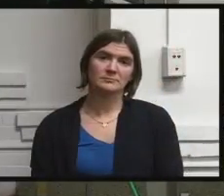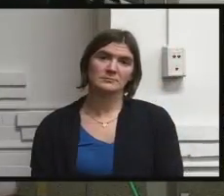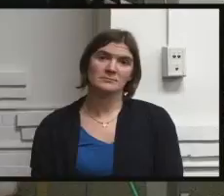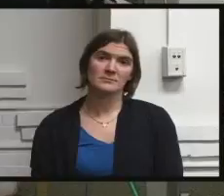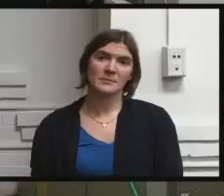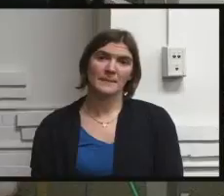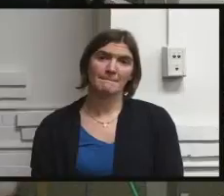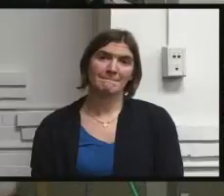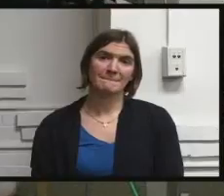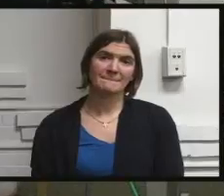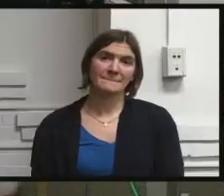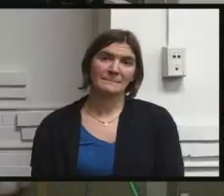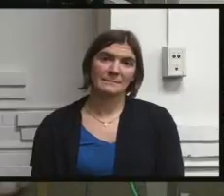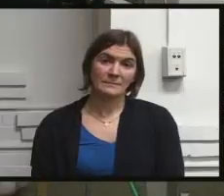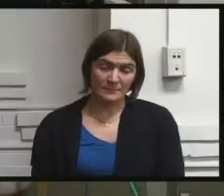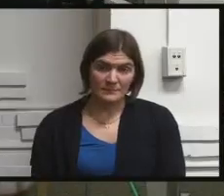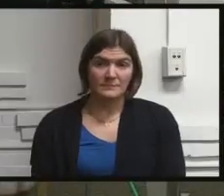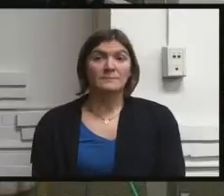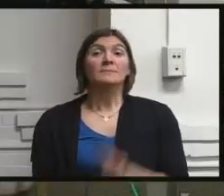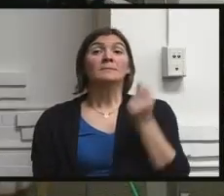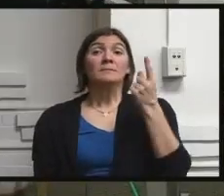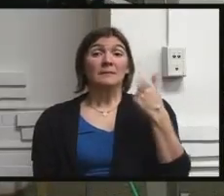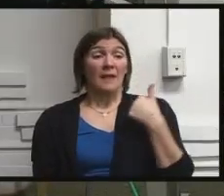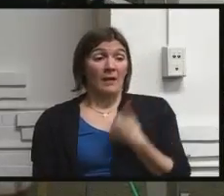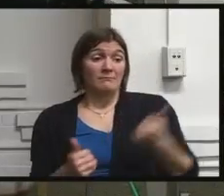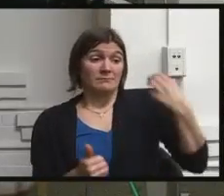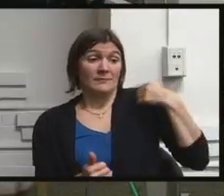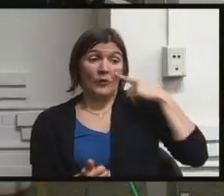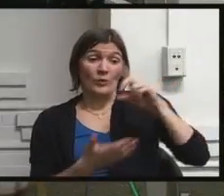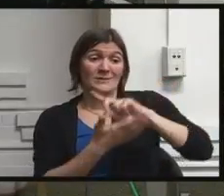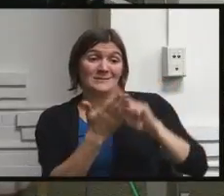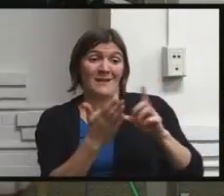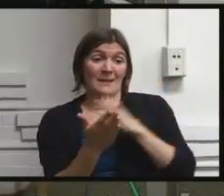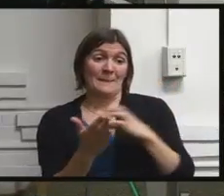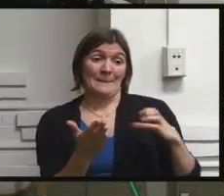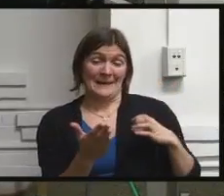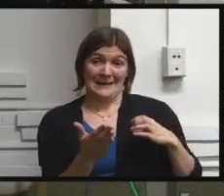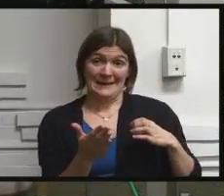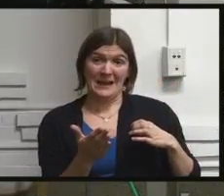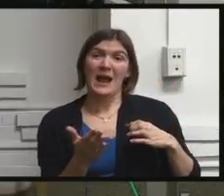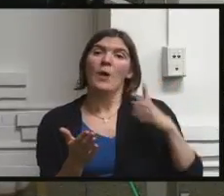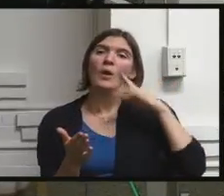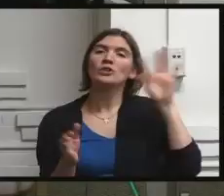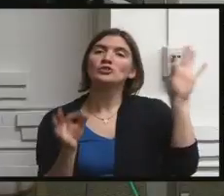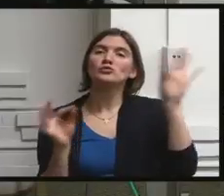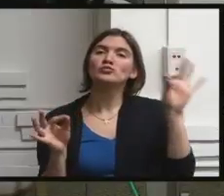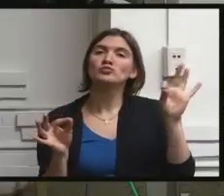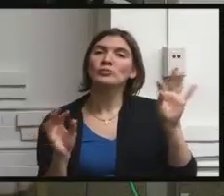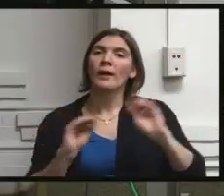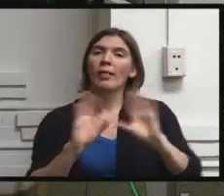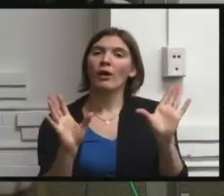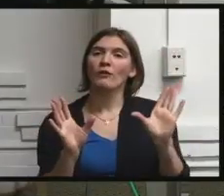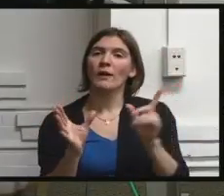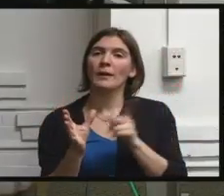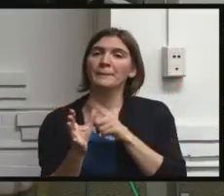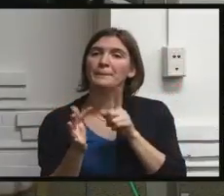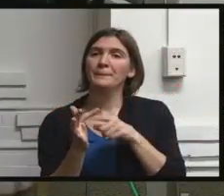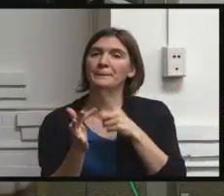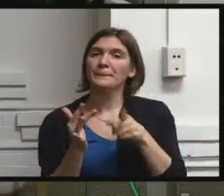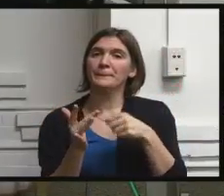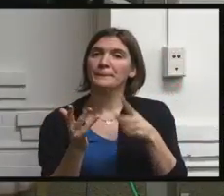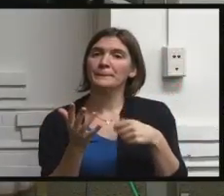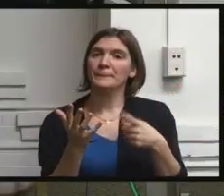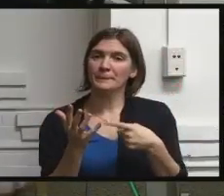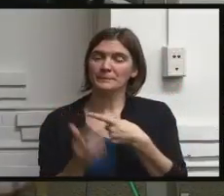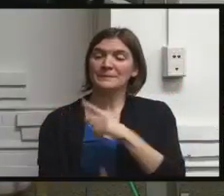One of the things with being the chair of the design committee, I just wanted to touch up on a couple of things that